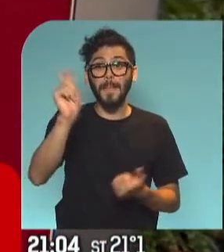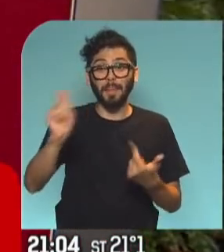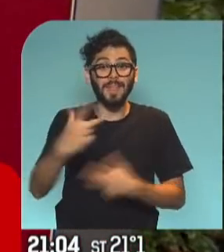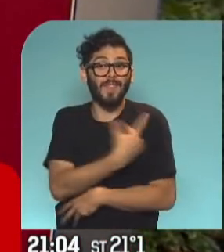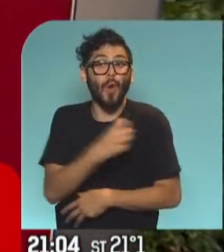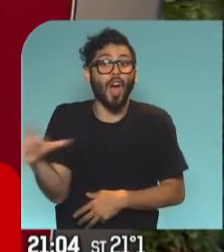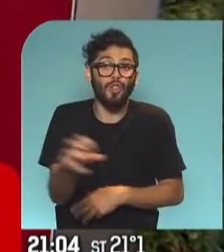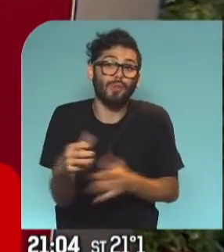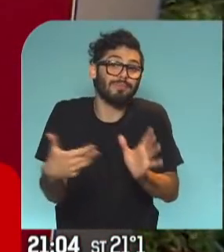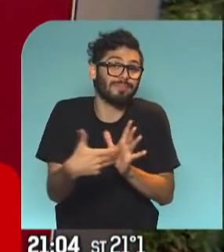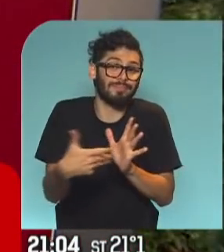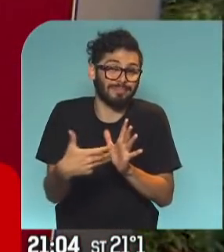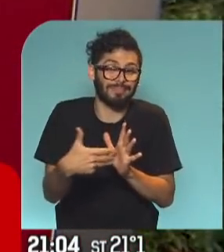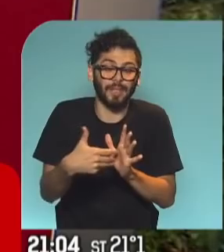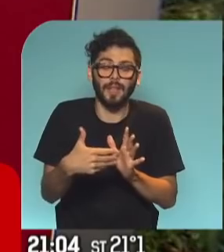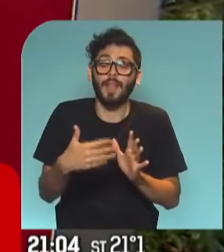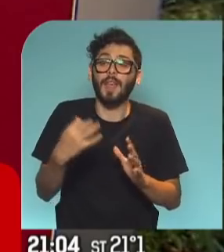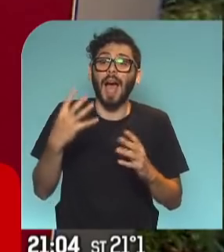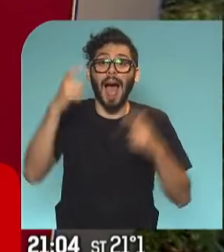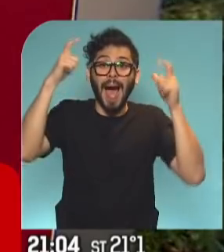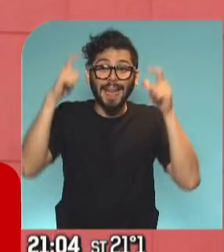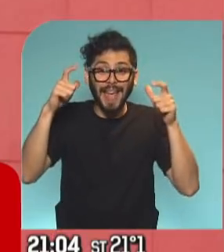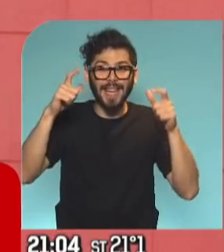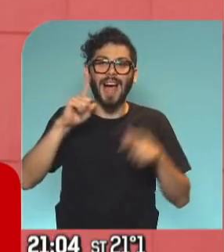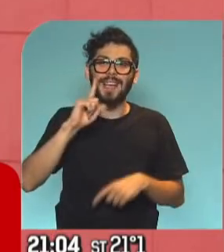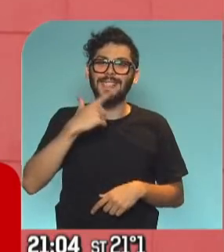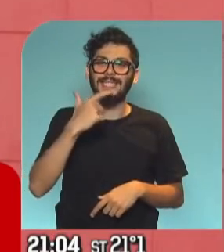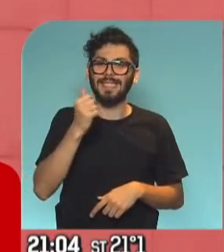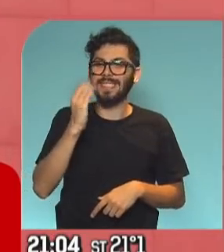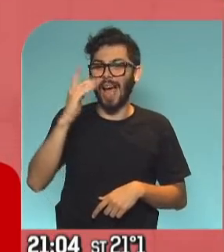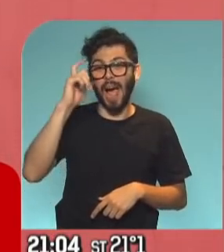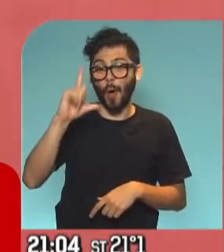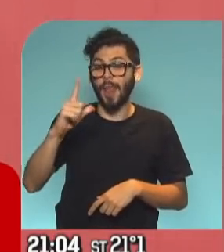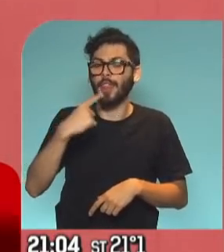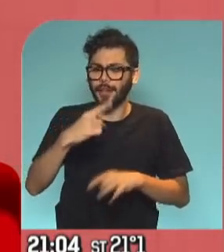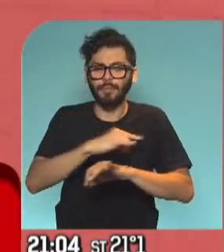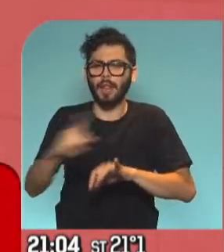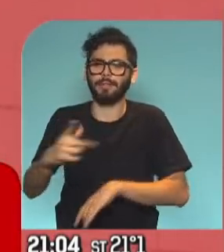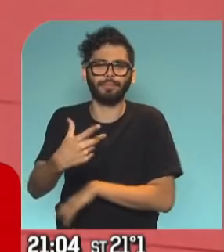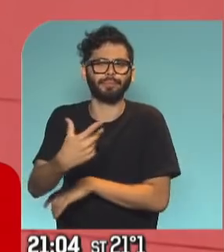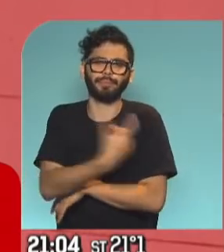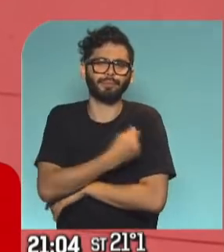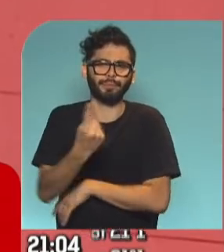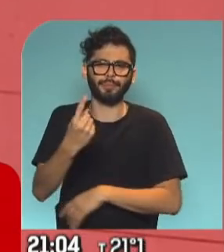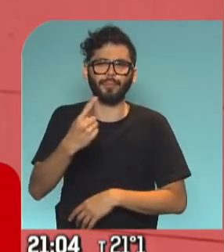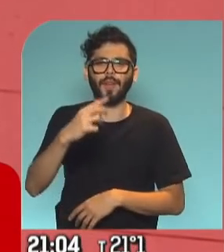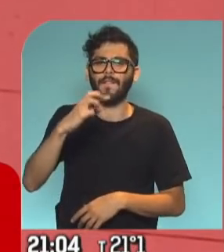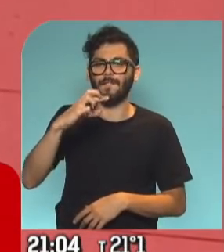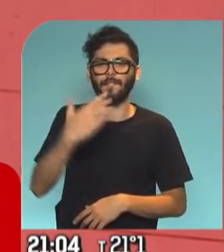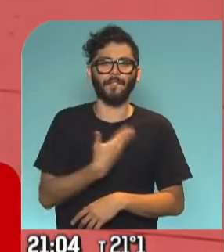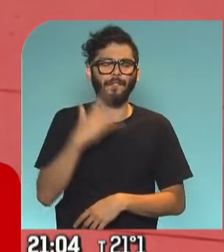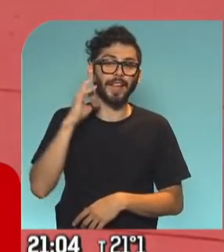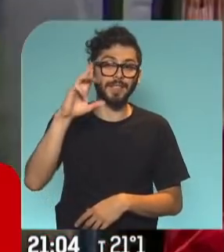locales reportaron que la reina Isabel II se aplicará prontamente la vacuna de Pfizer. La aristócrata